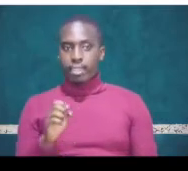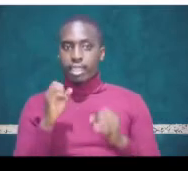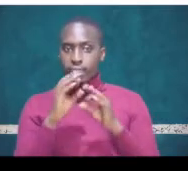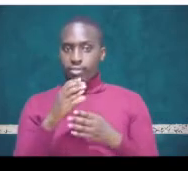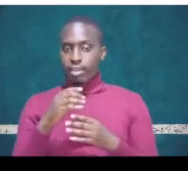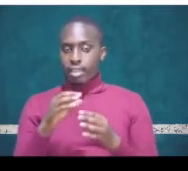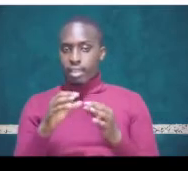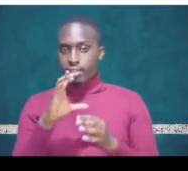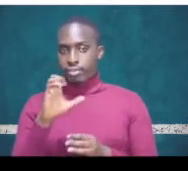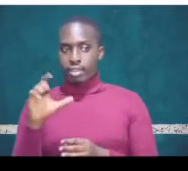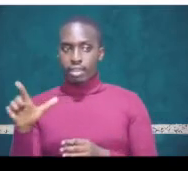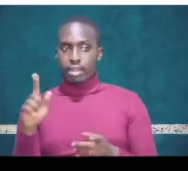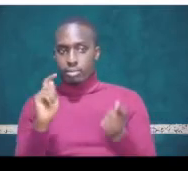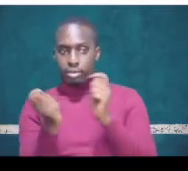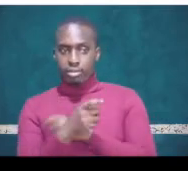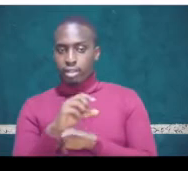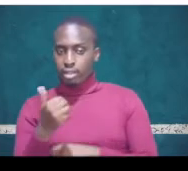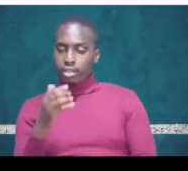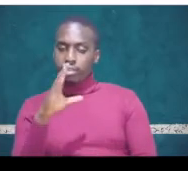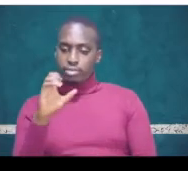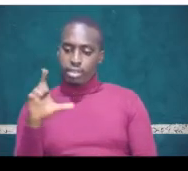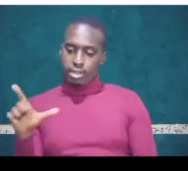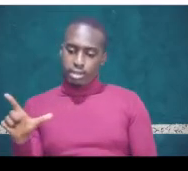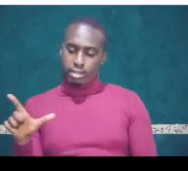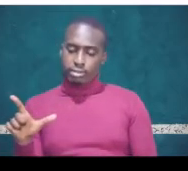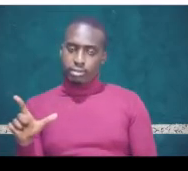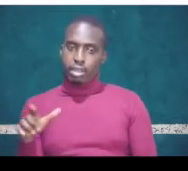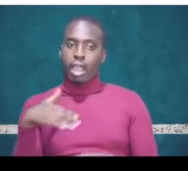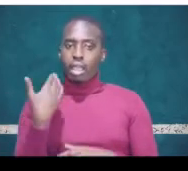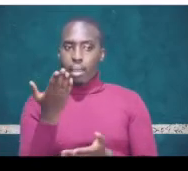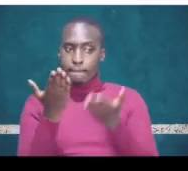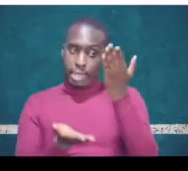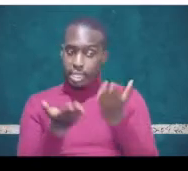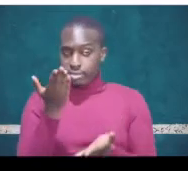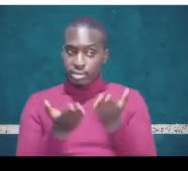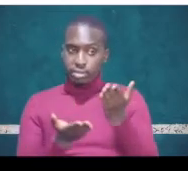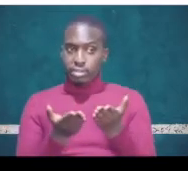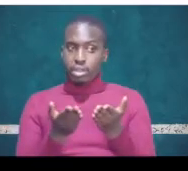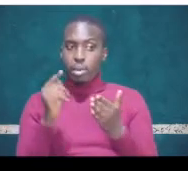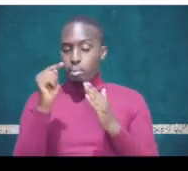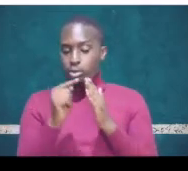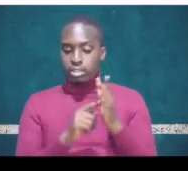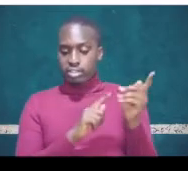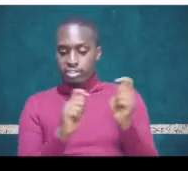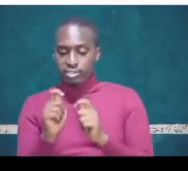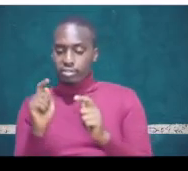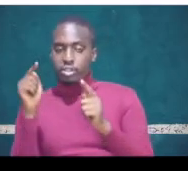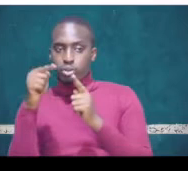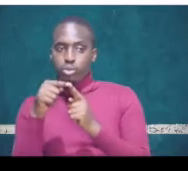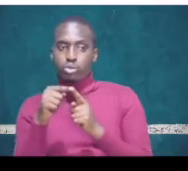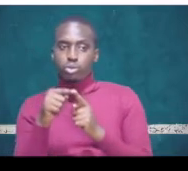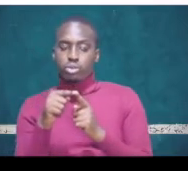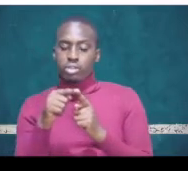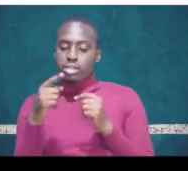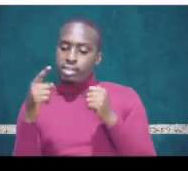cell is replaced by another cell, okay, and the balance point shifts